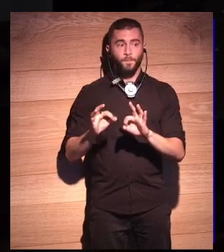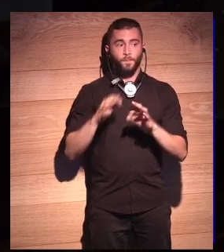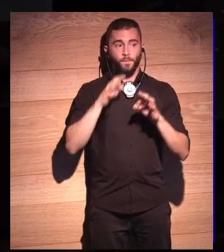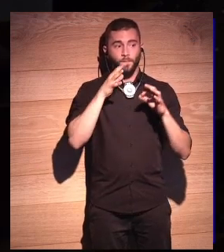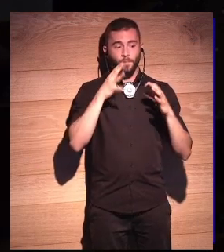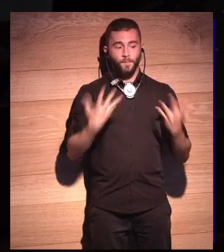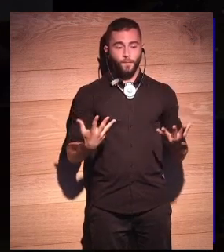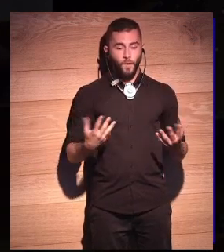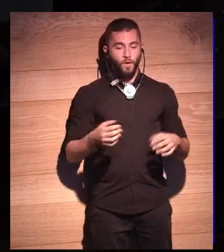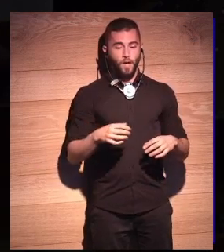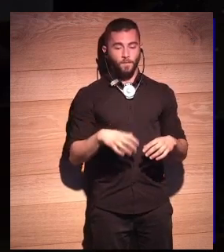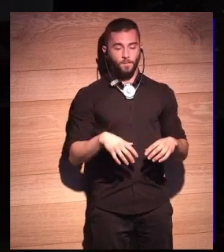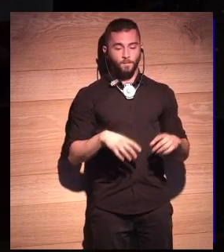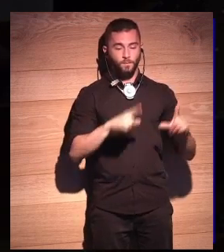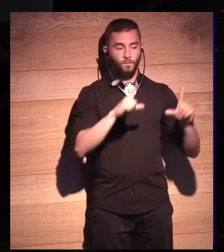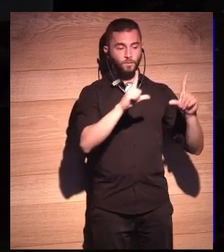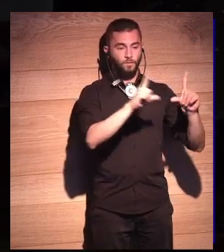our